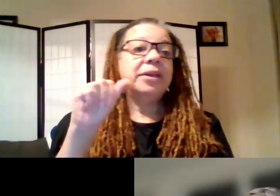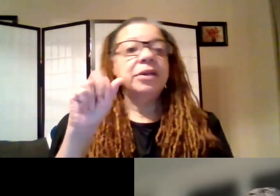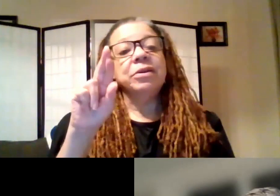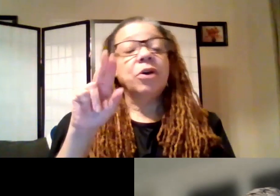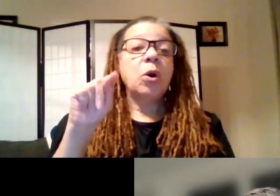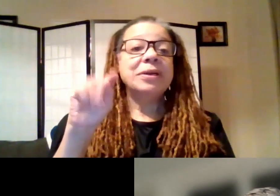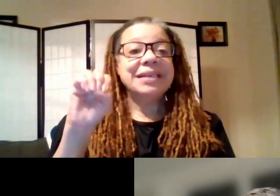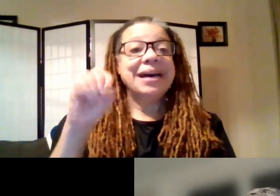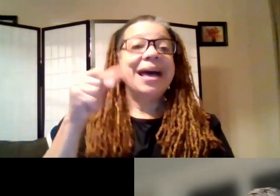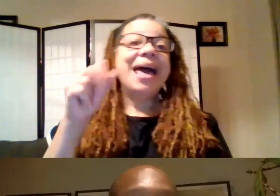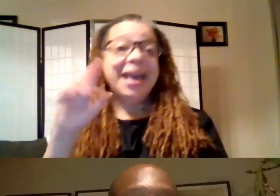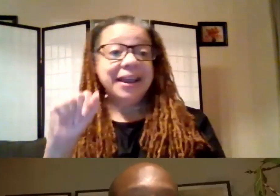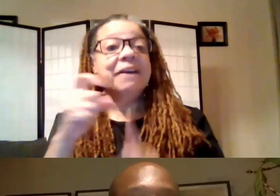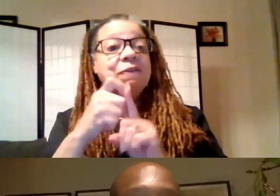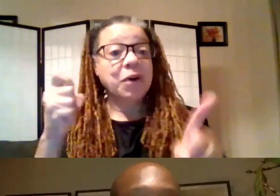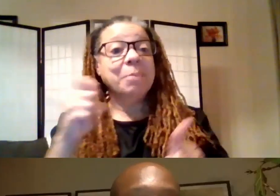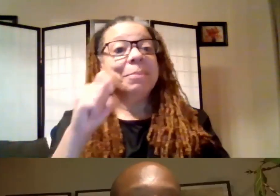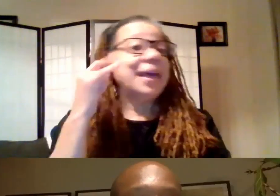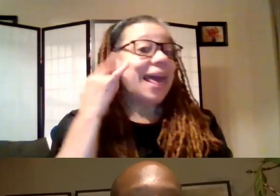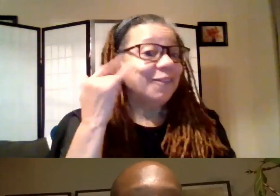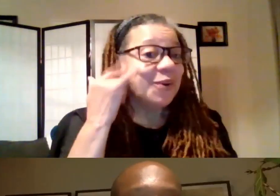Concord, California. Hi, Carmen.